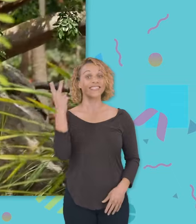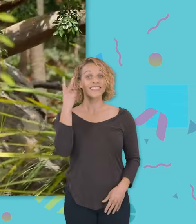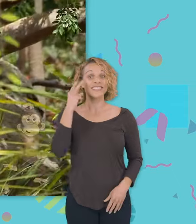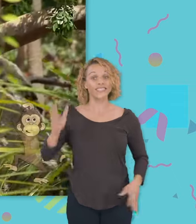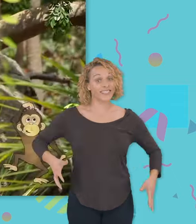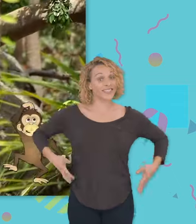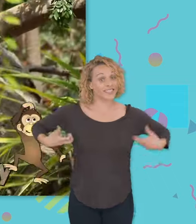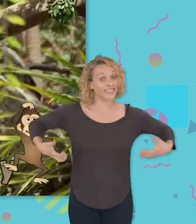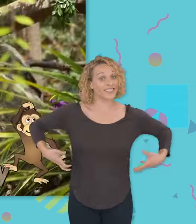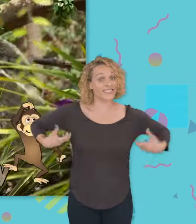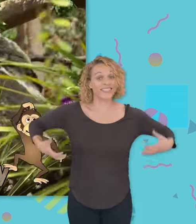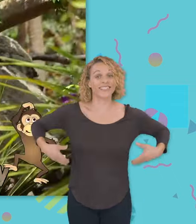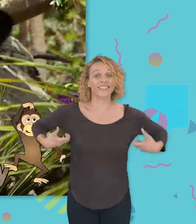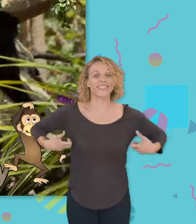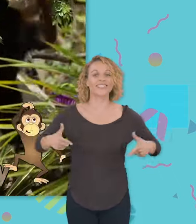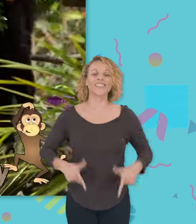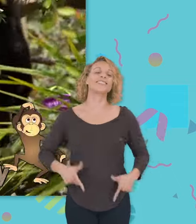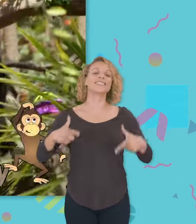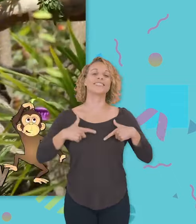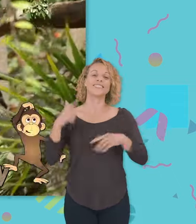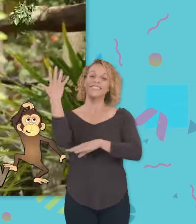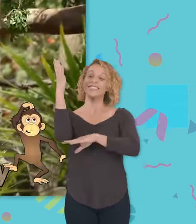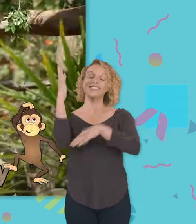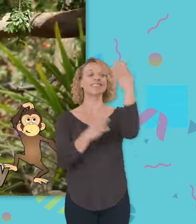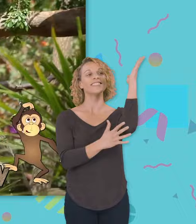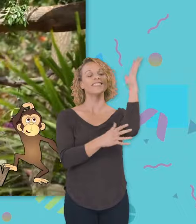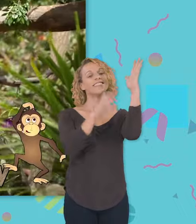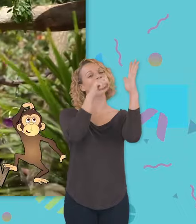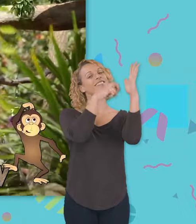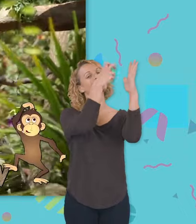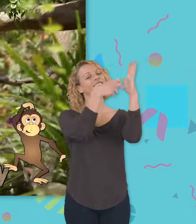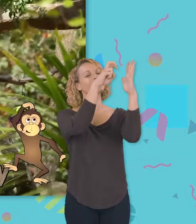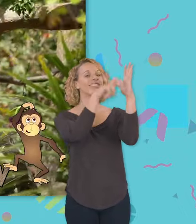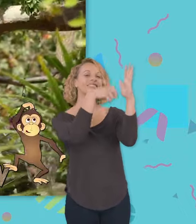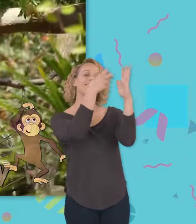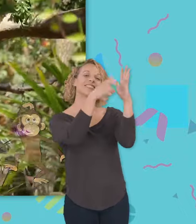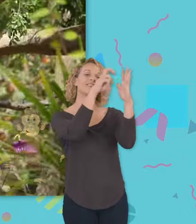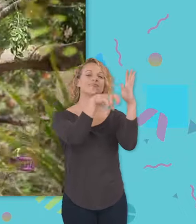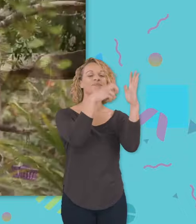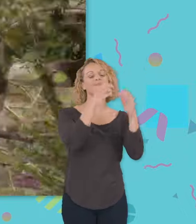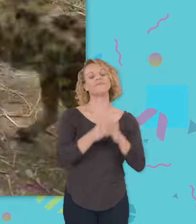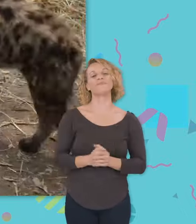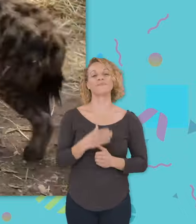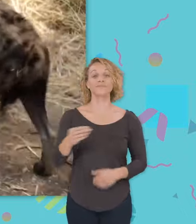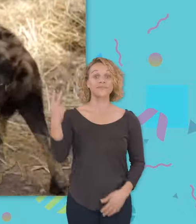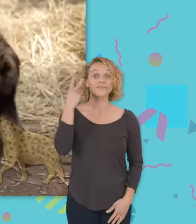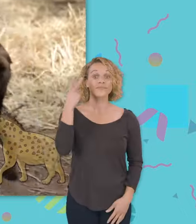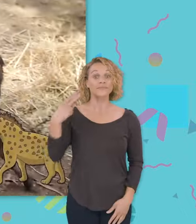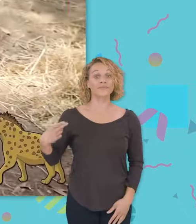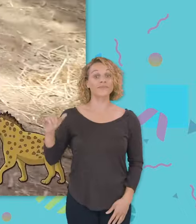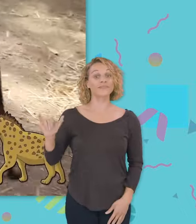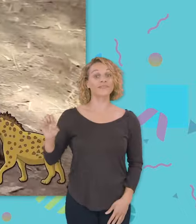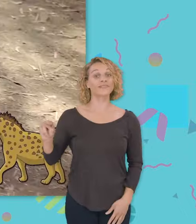And I see monkeys living in the trees, swinging all around. And I